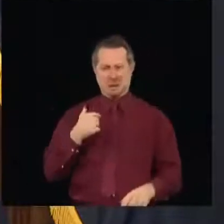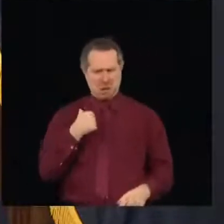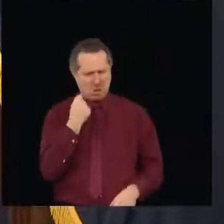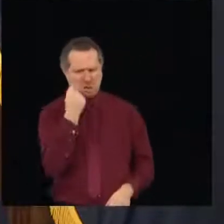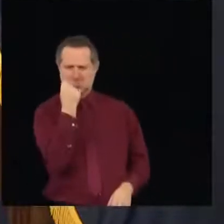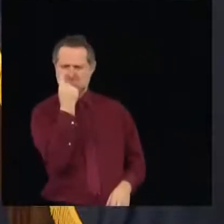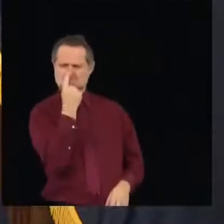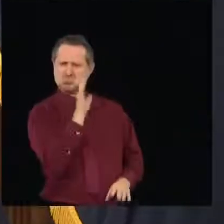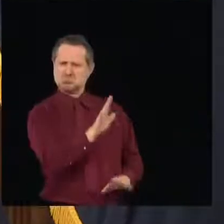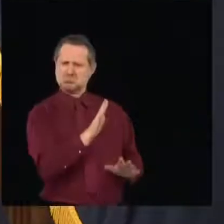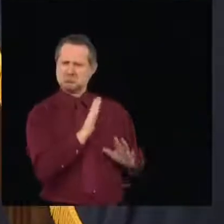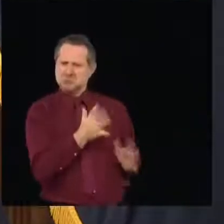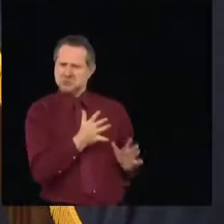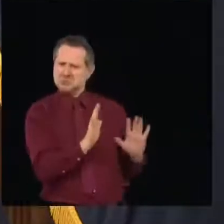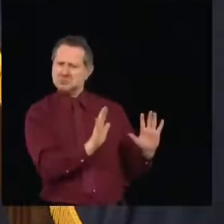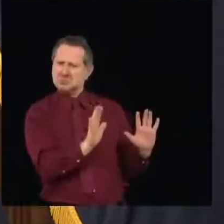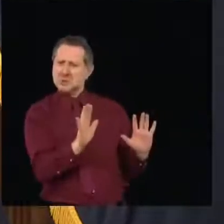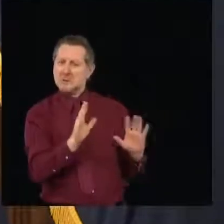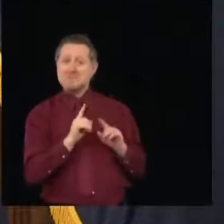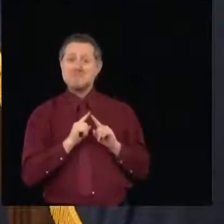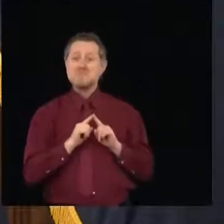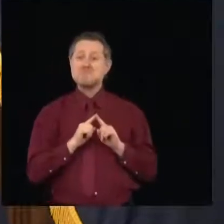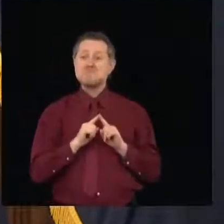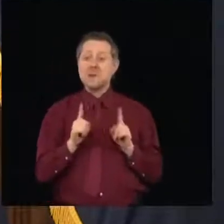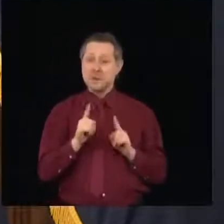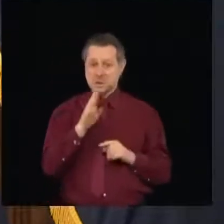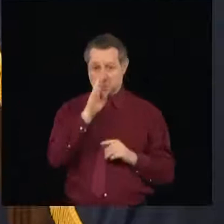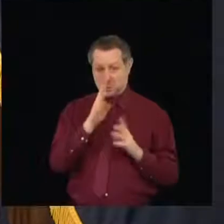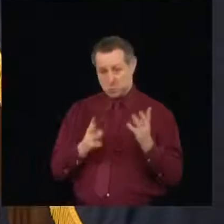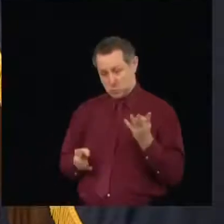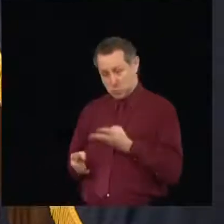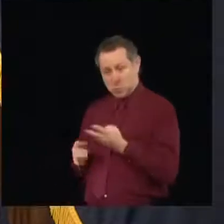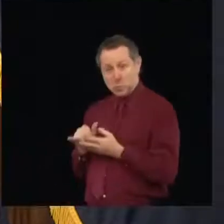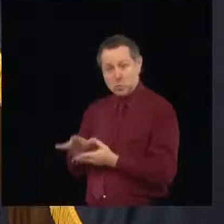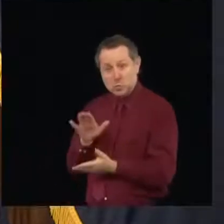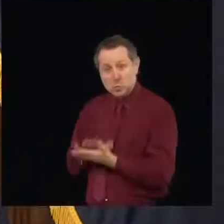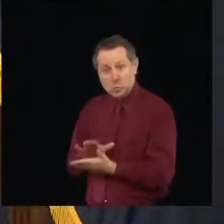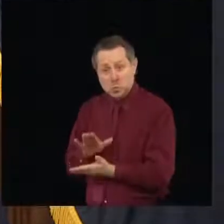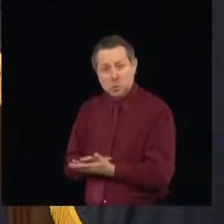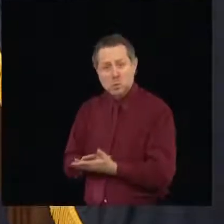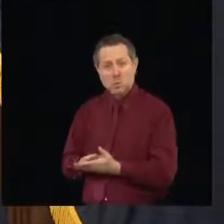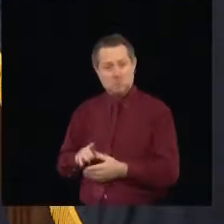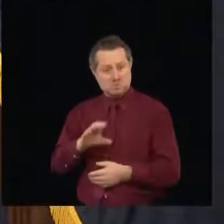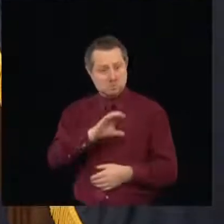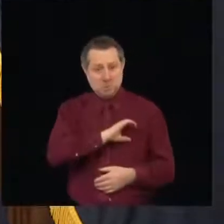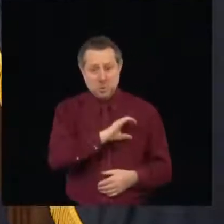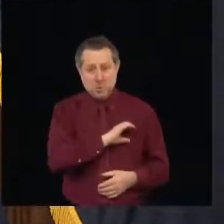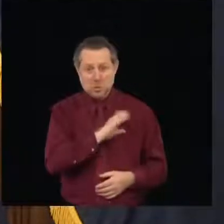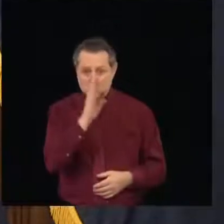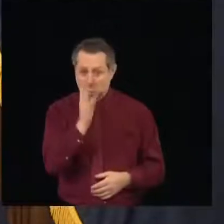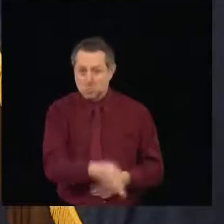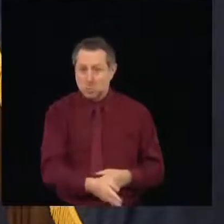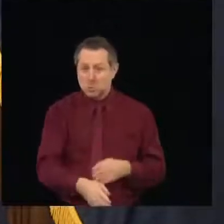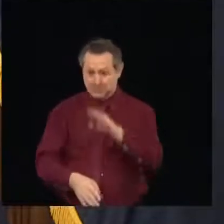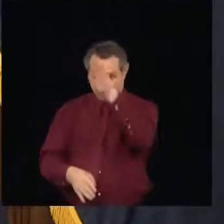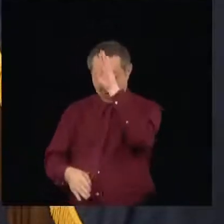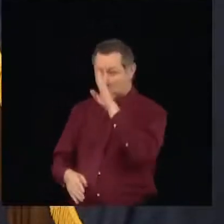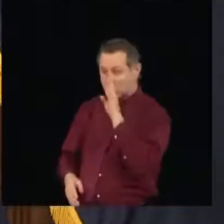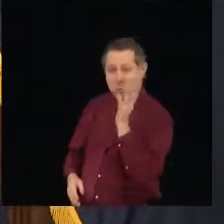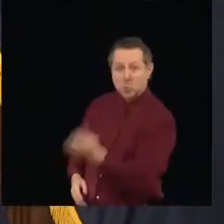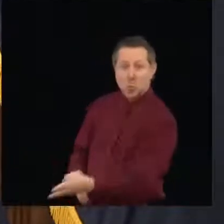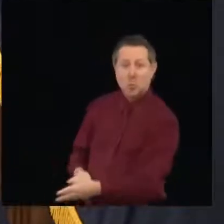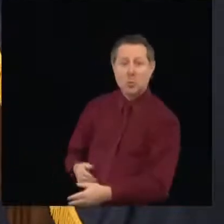but then not to help schools and police and firefighters and give